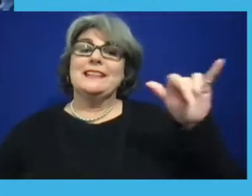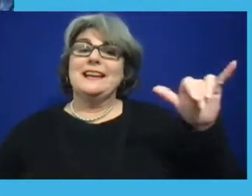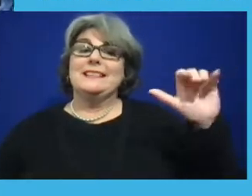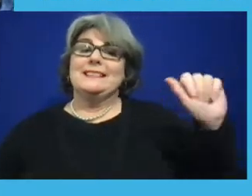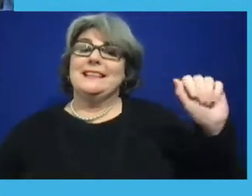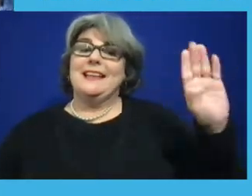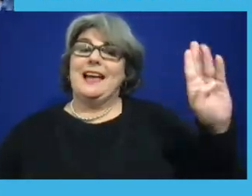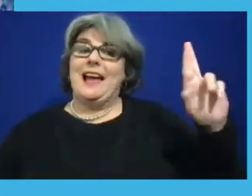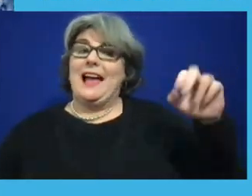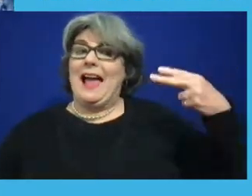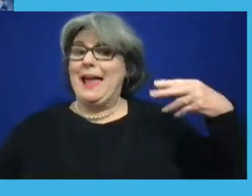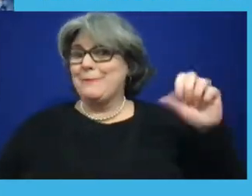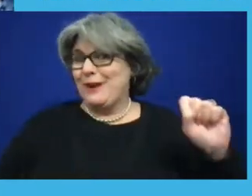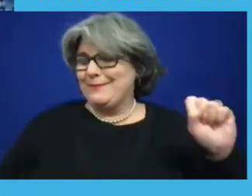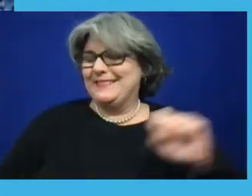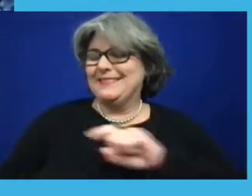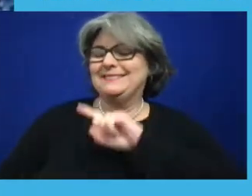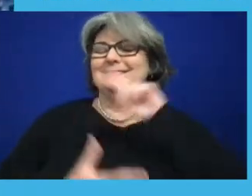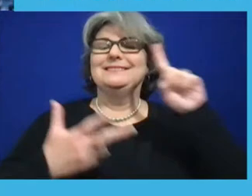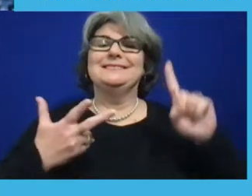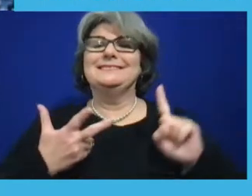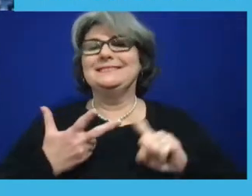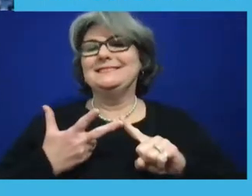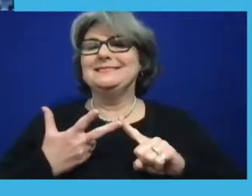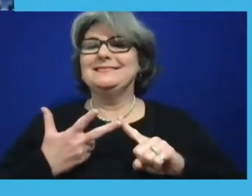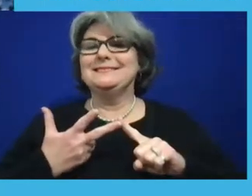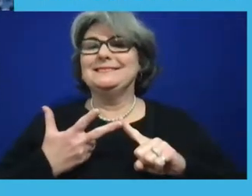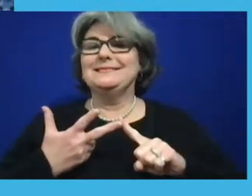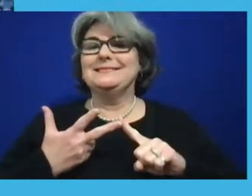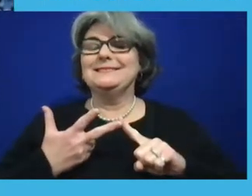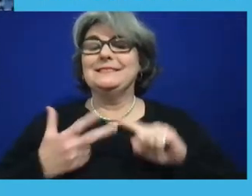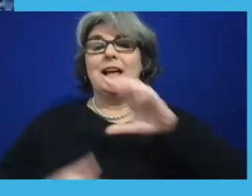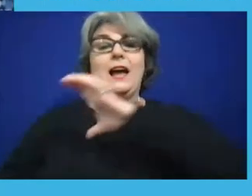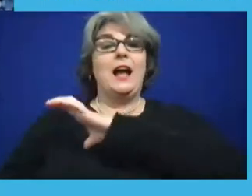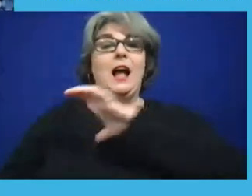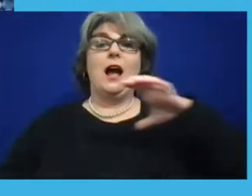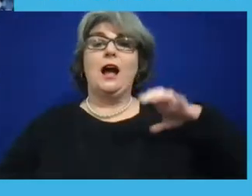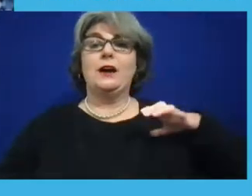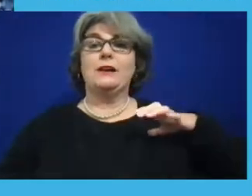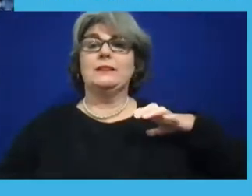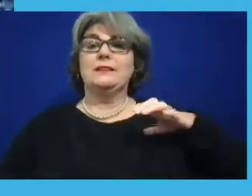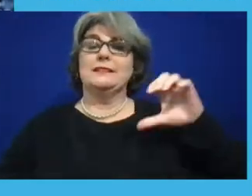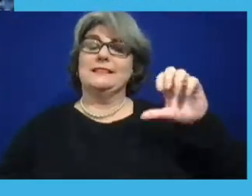For your next governor, Stacey Abrams.